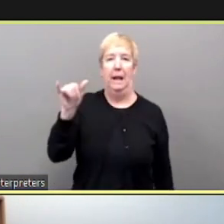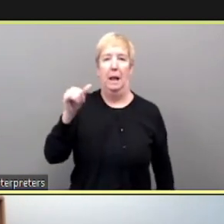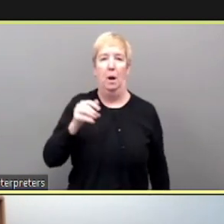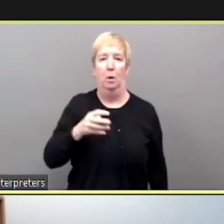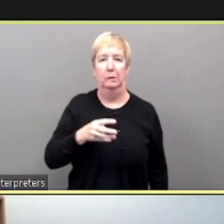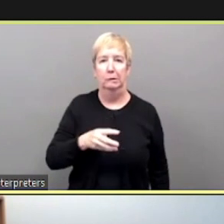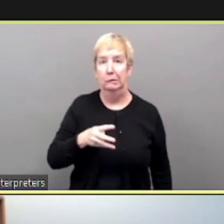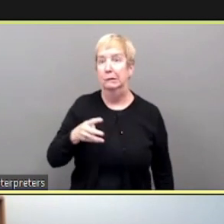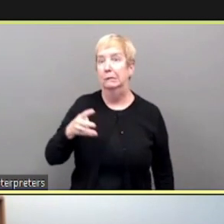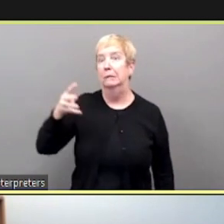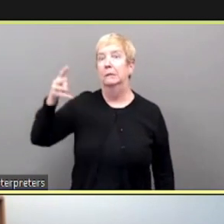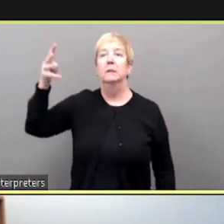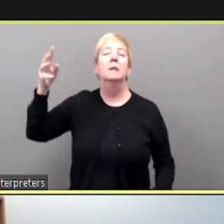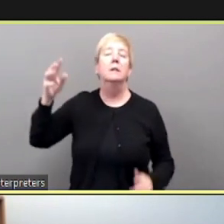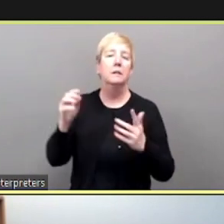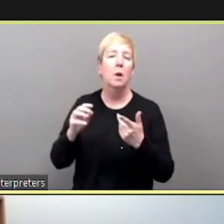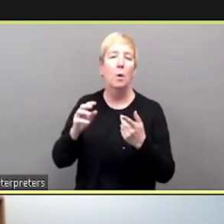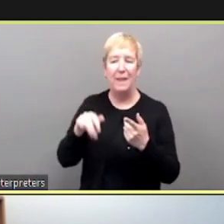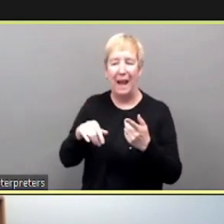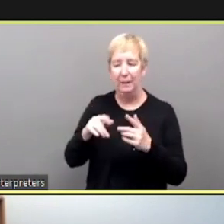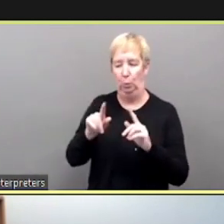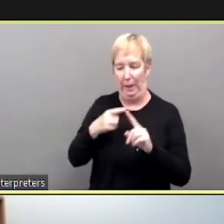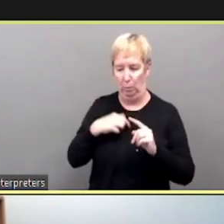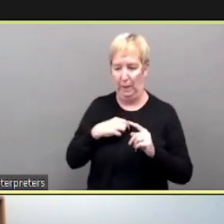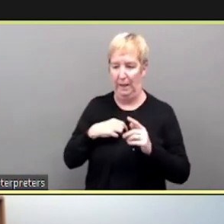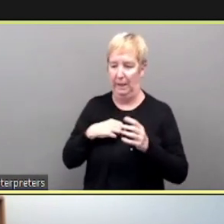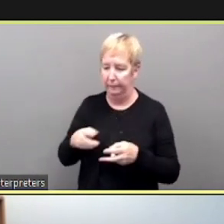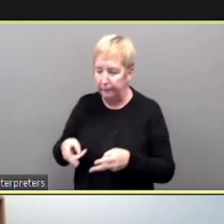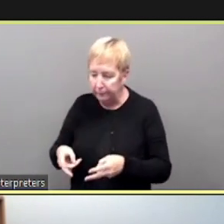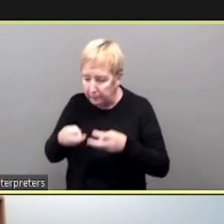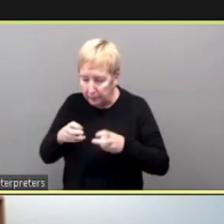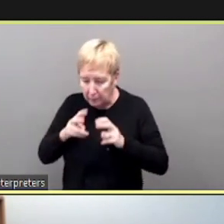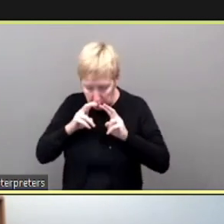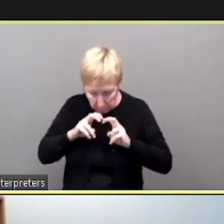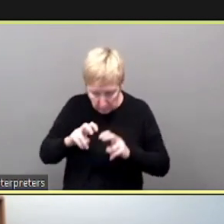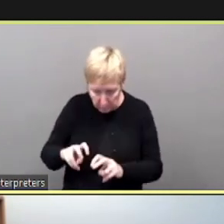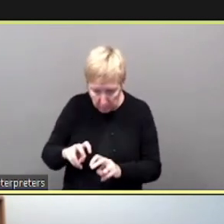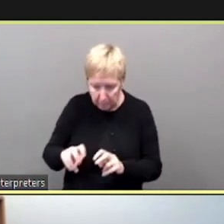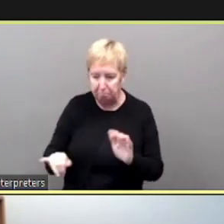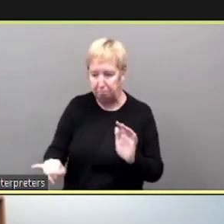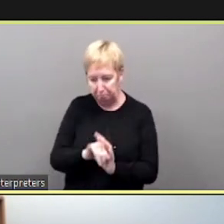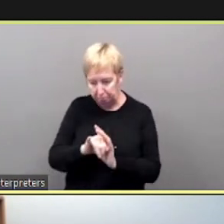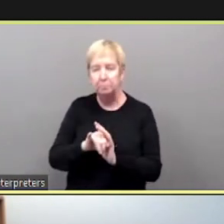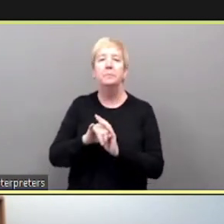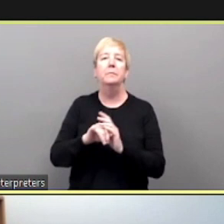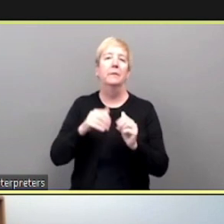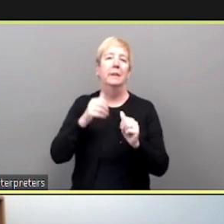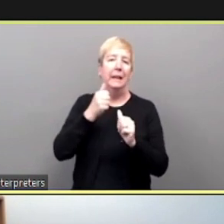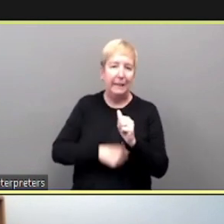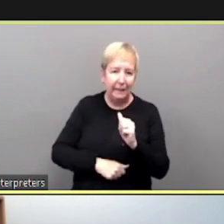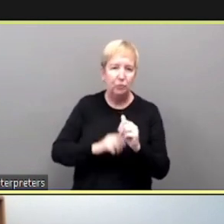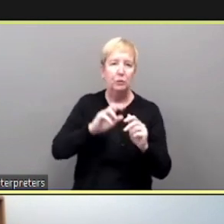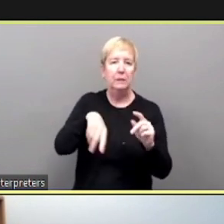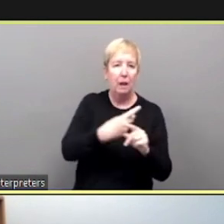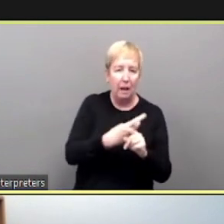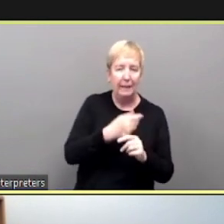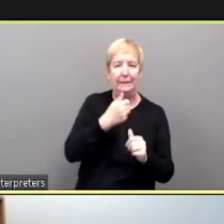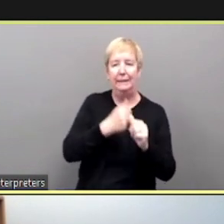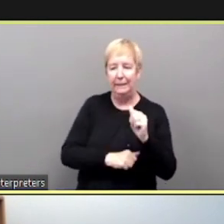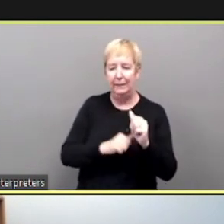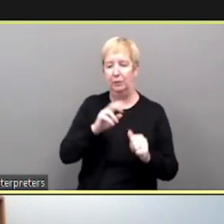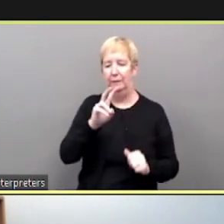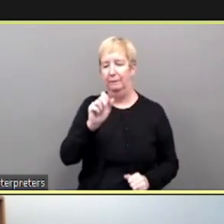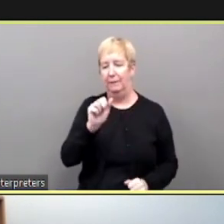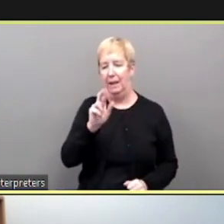lineages that we sequence, the proportion that are each of these different variant types. So